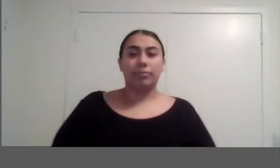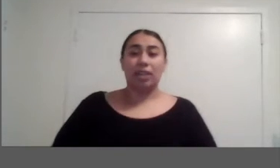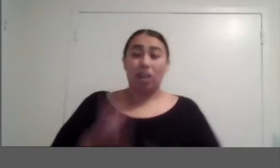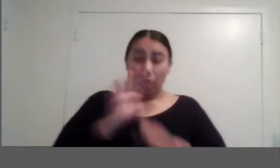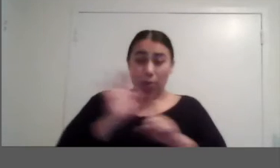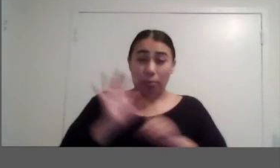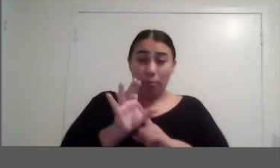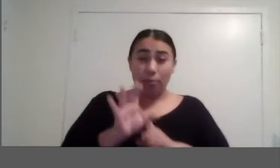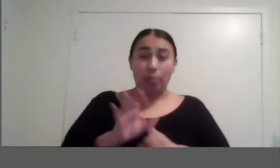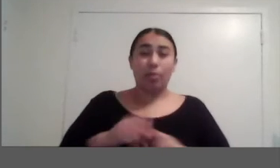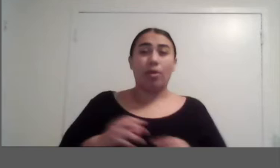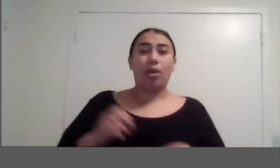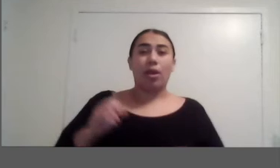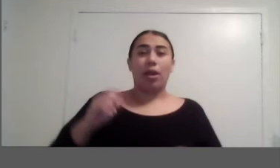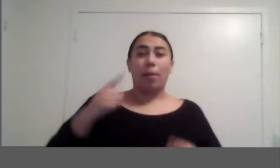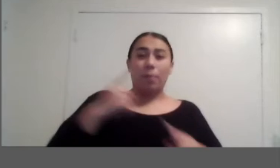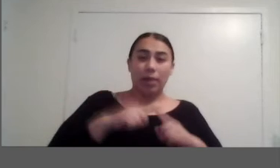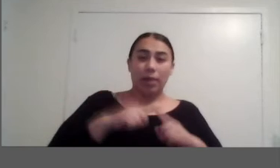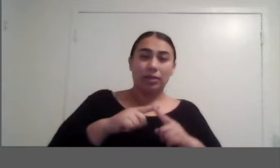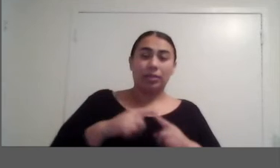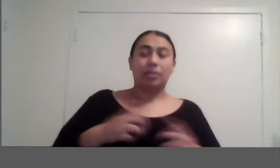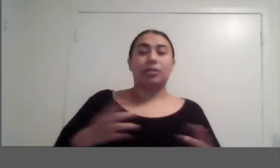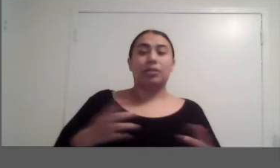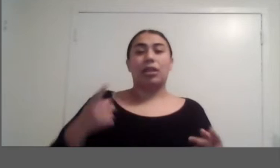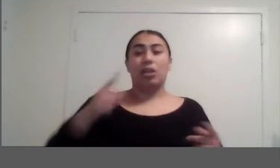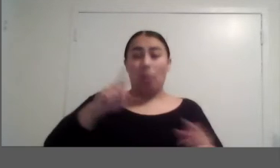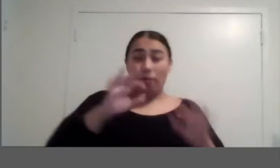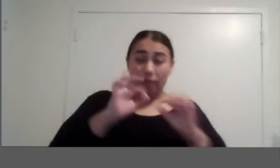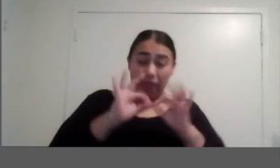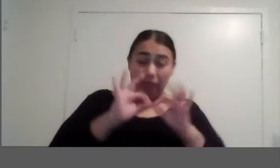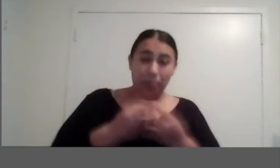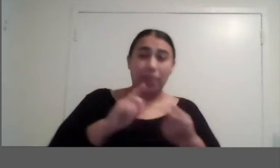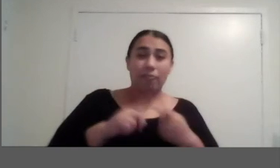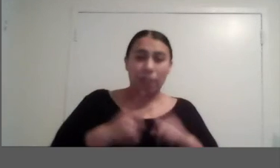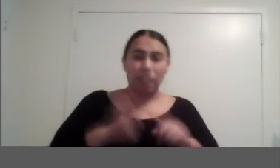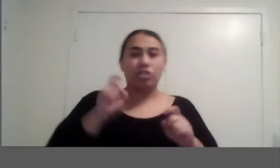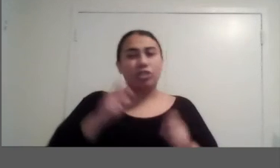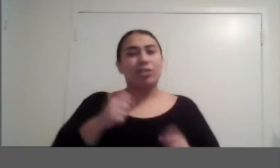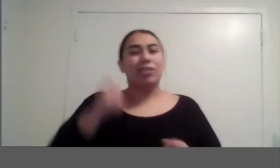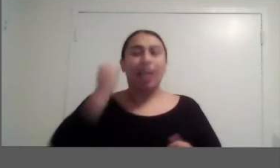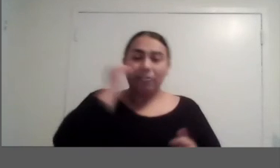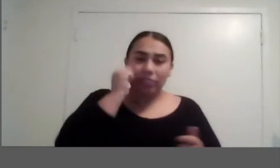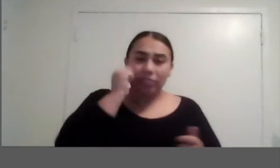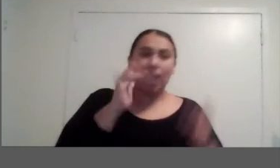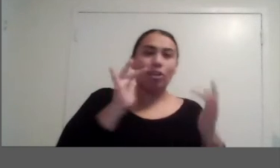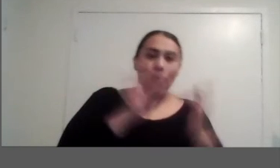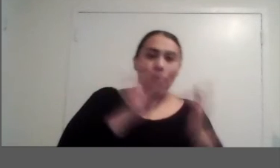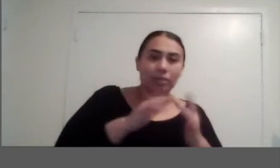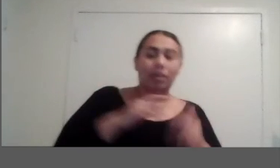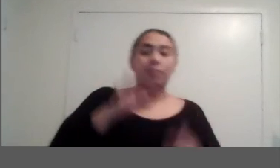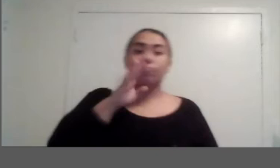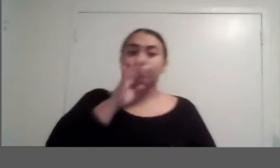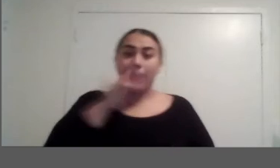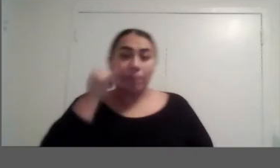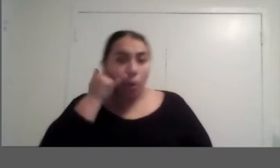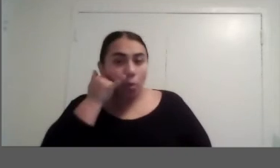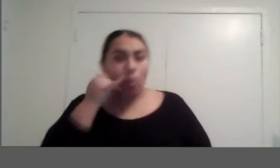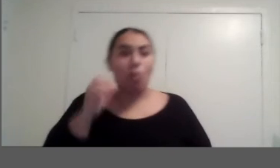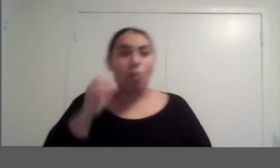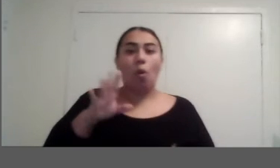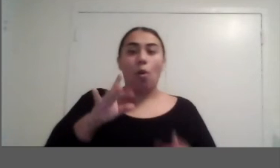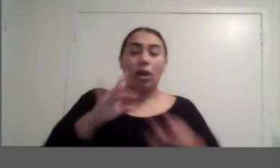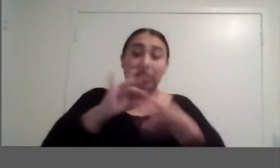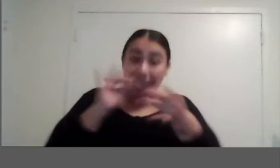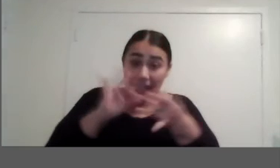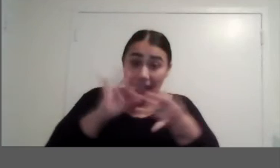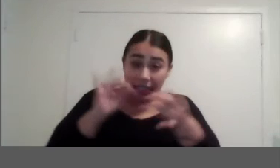and community play a huge role in our overall happiness and self-worth. Shared experience gives us